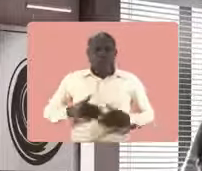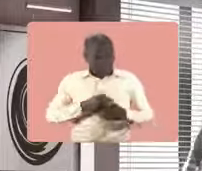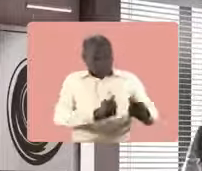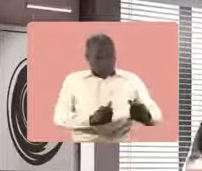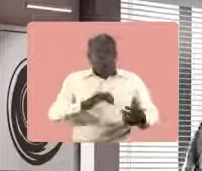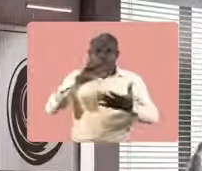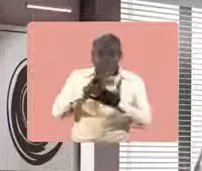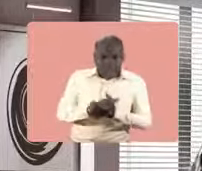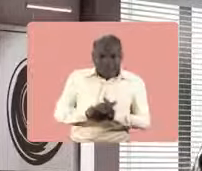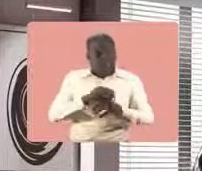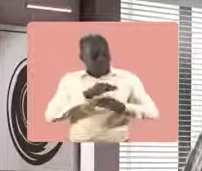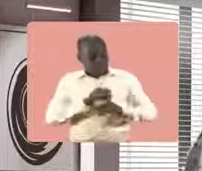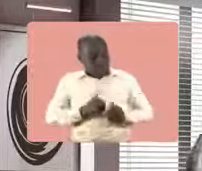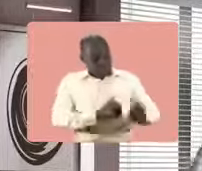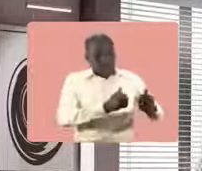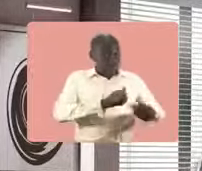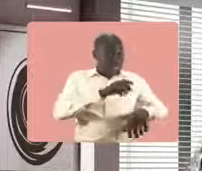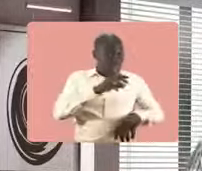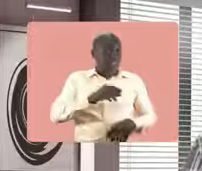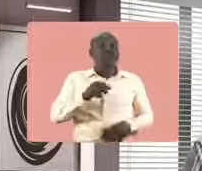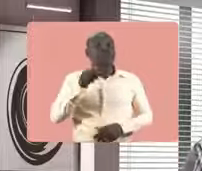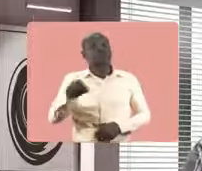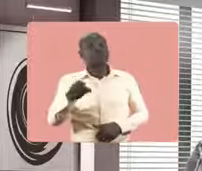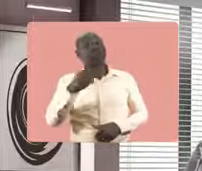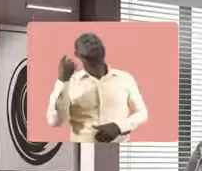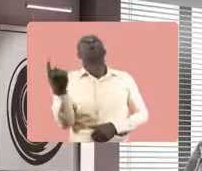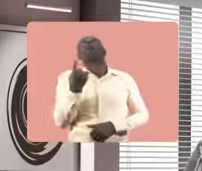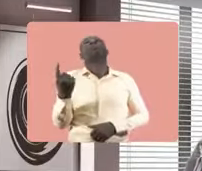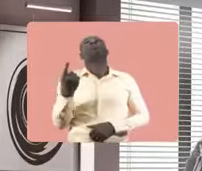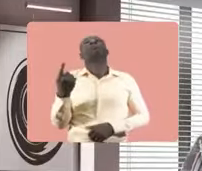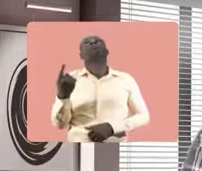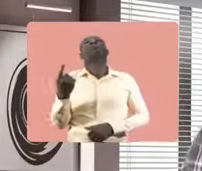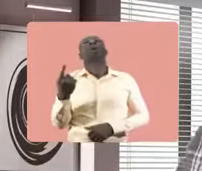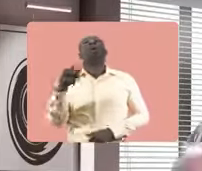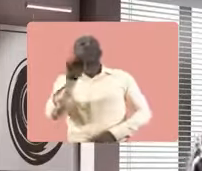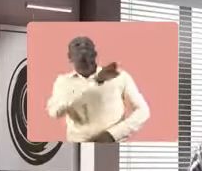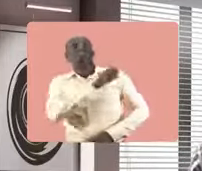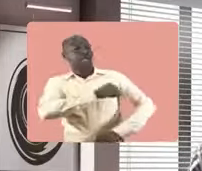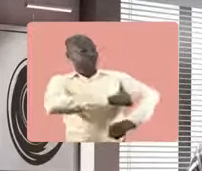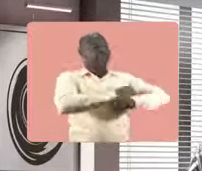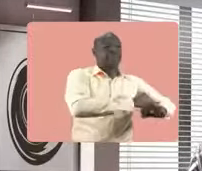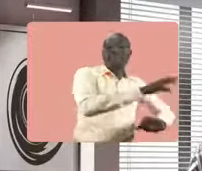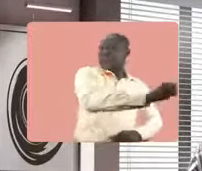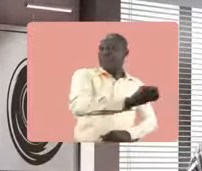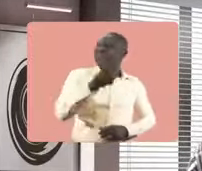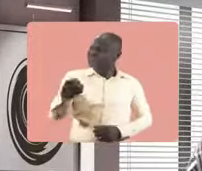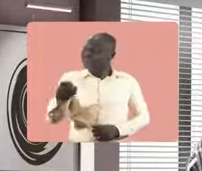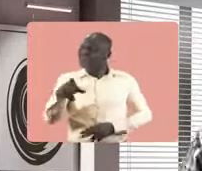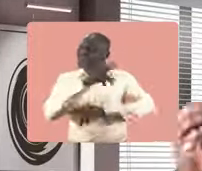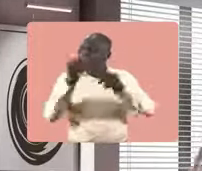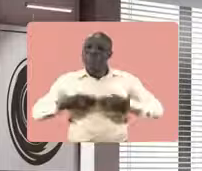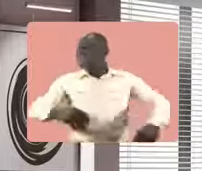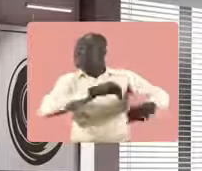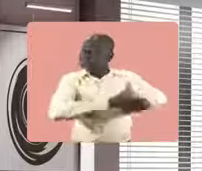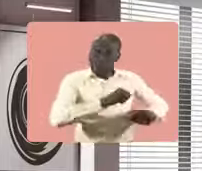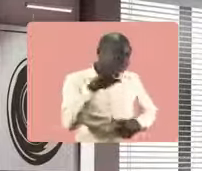ne yire ana ni kunu no odi na chi. Na wo e. Ade na wo nwine wo ho.